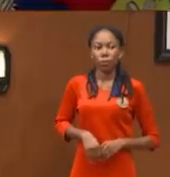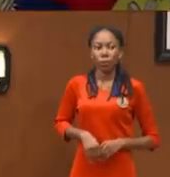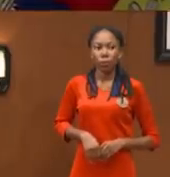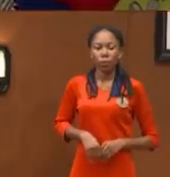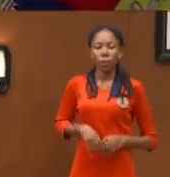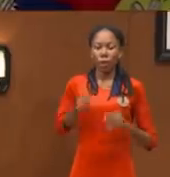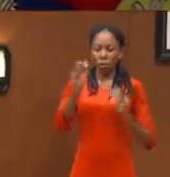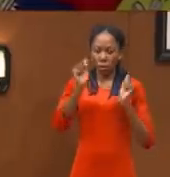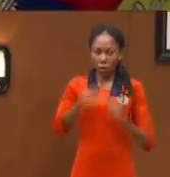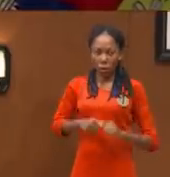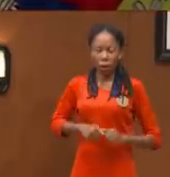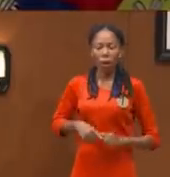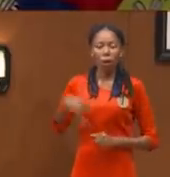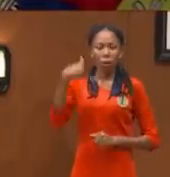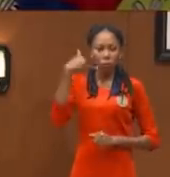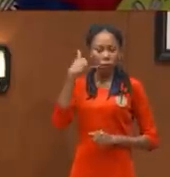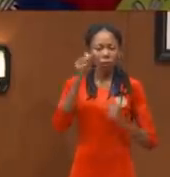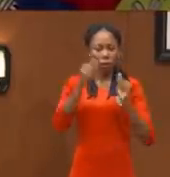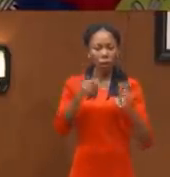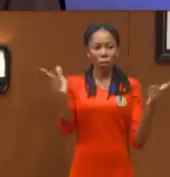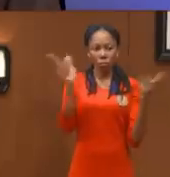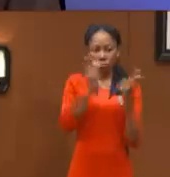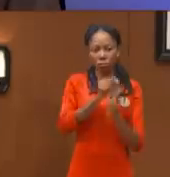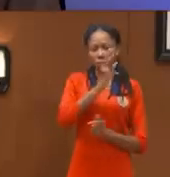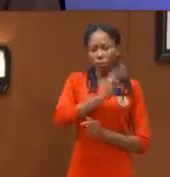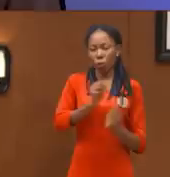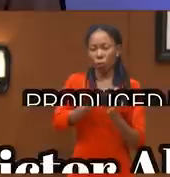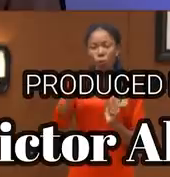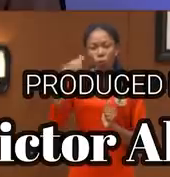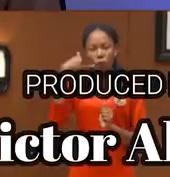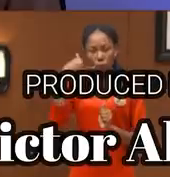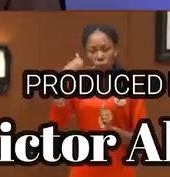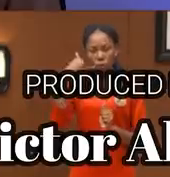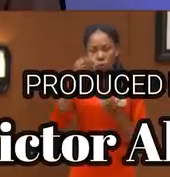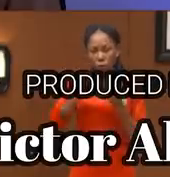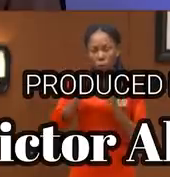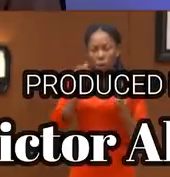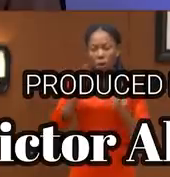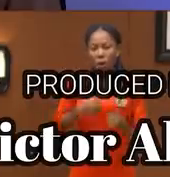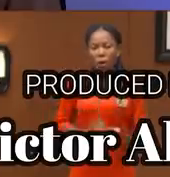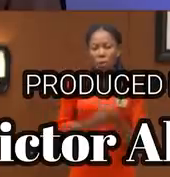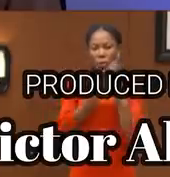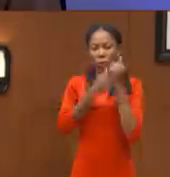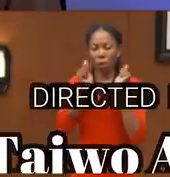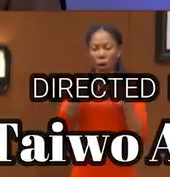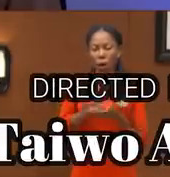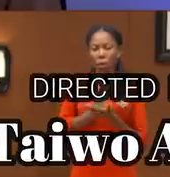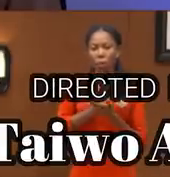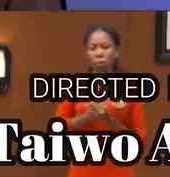it can be traced even with the phone number. Okay. The police can assist to trace him with the phone